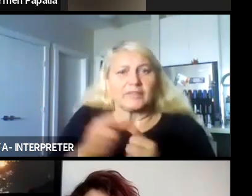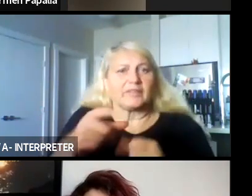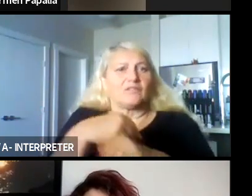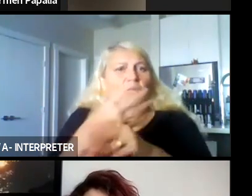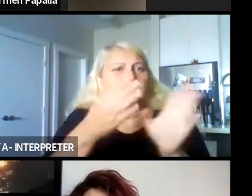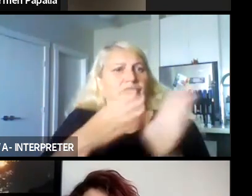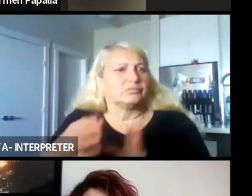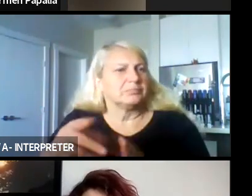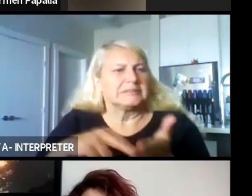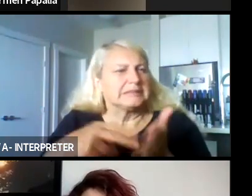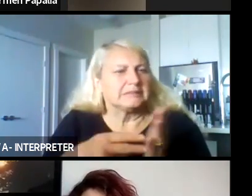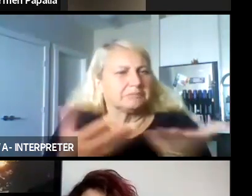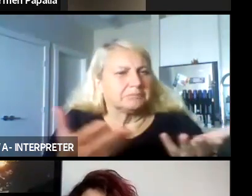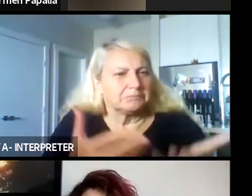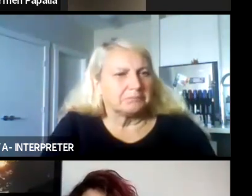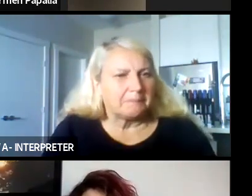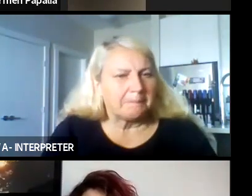organizing?